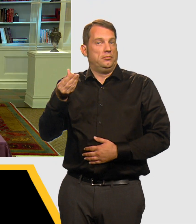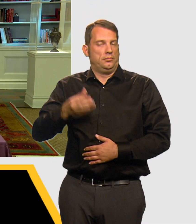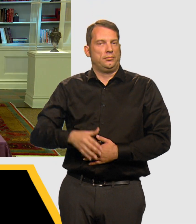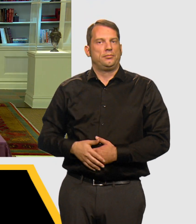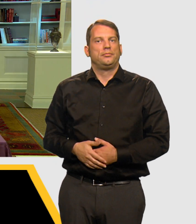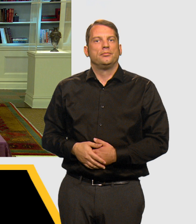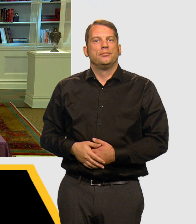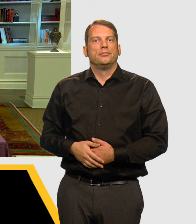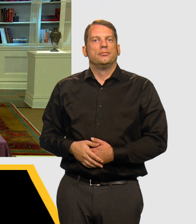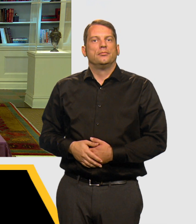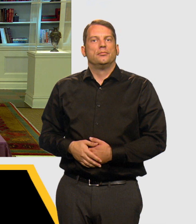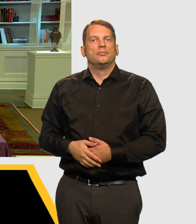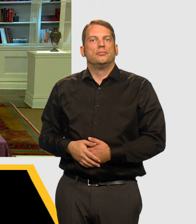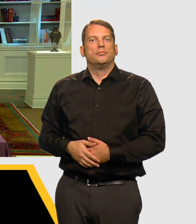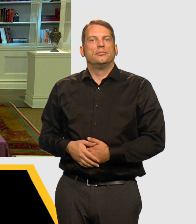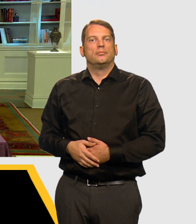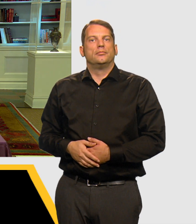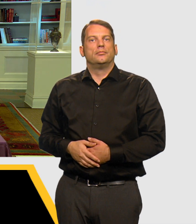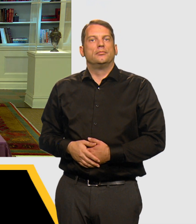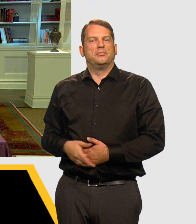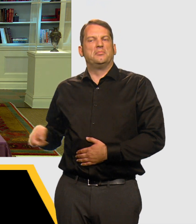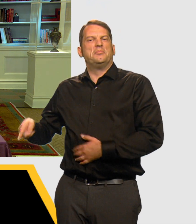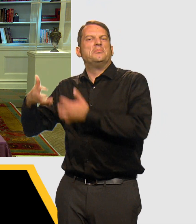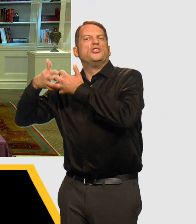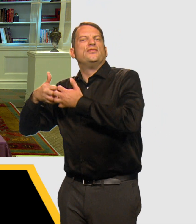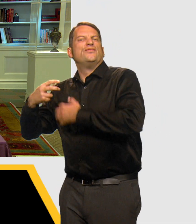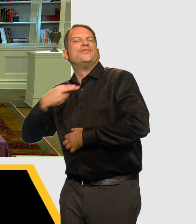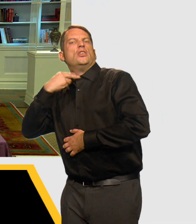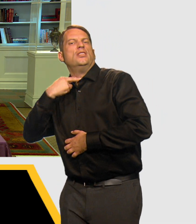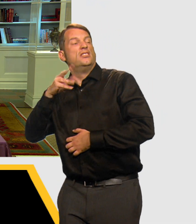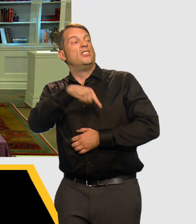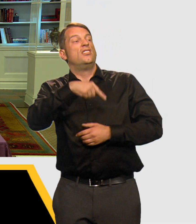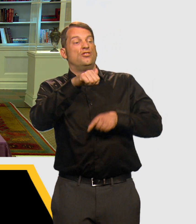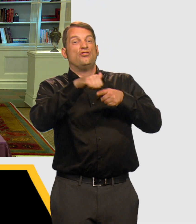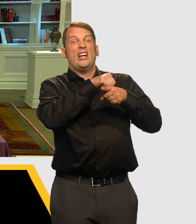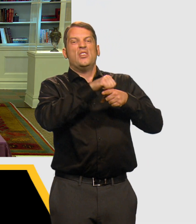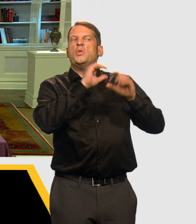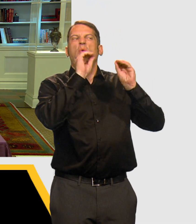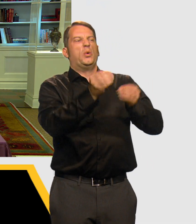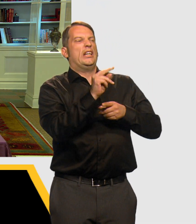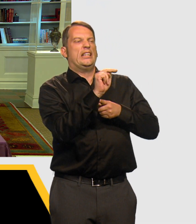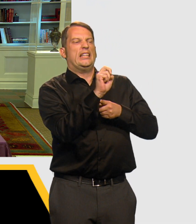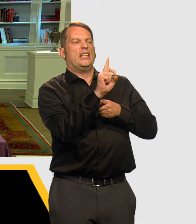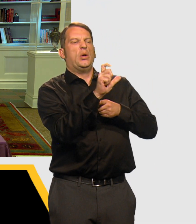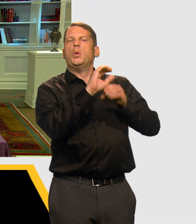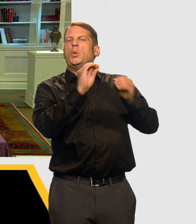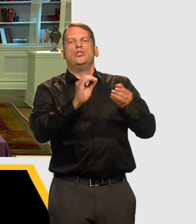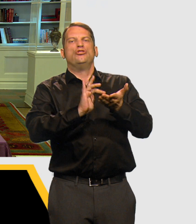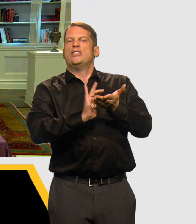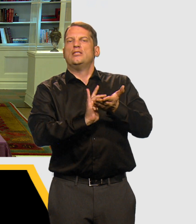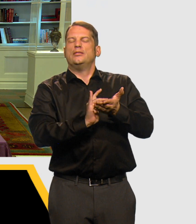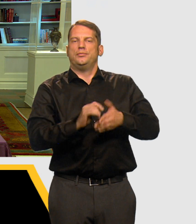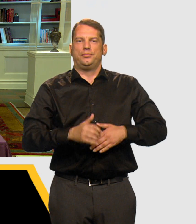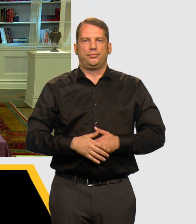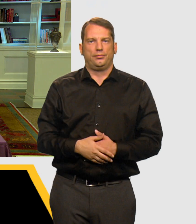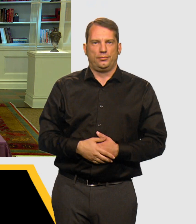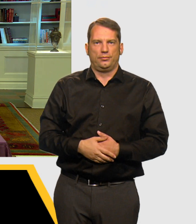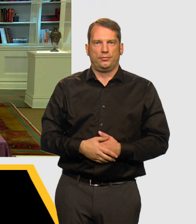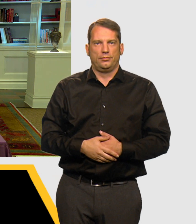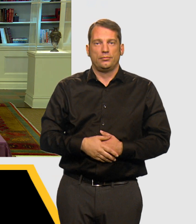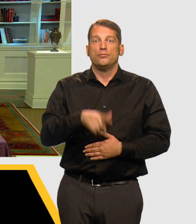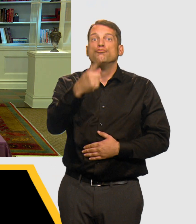remove the kit from the plastic case. This trainer contains no needle or drug.